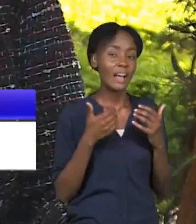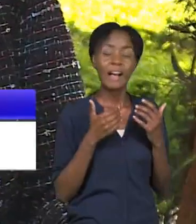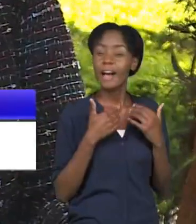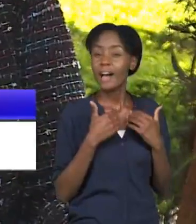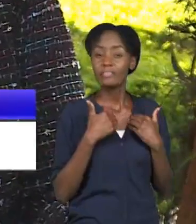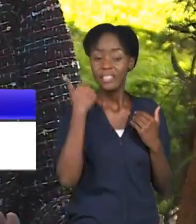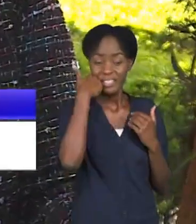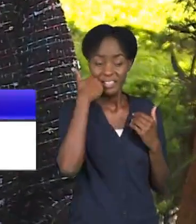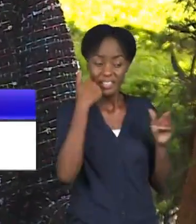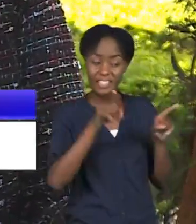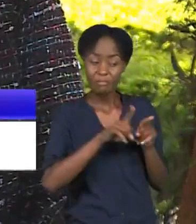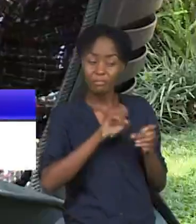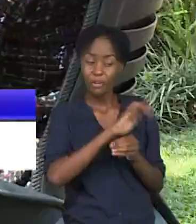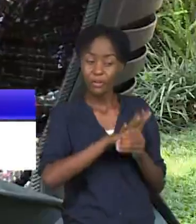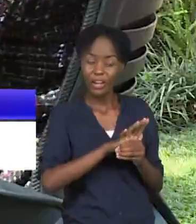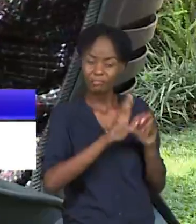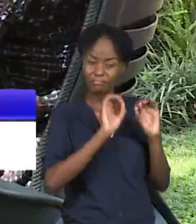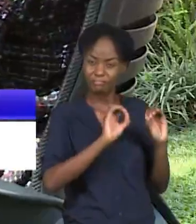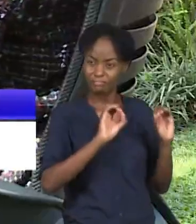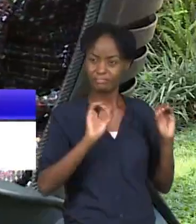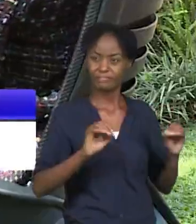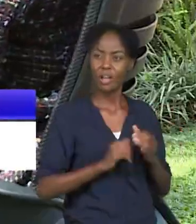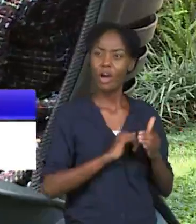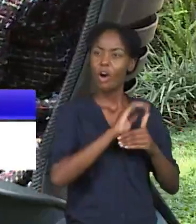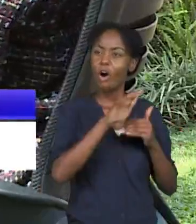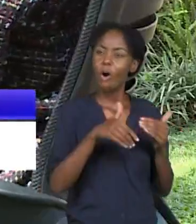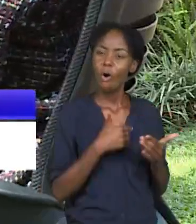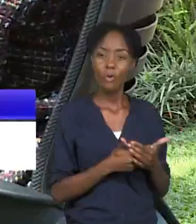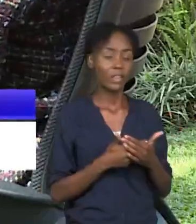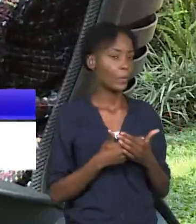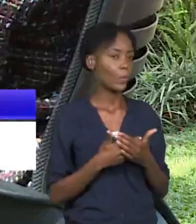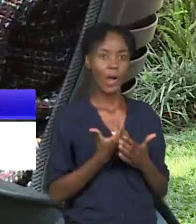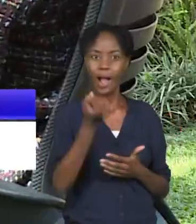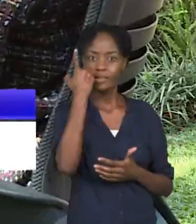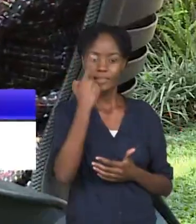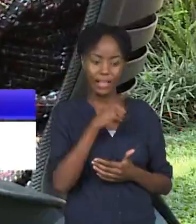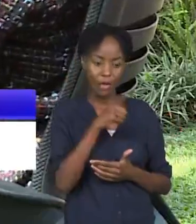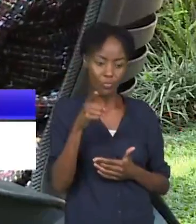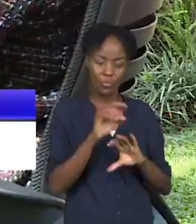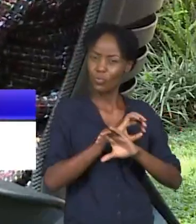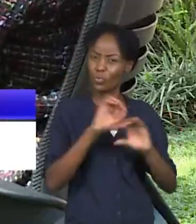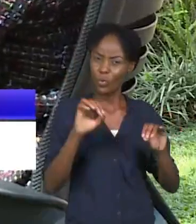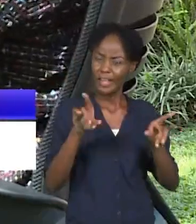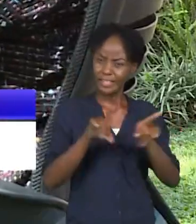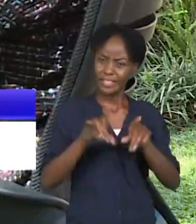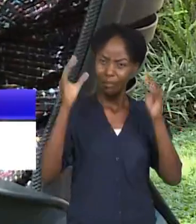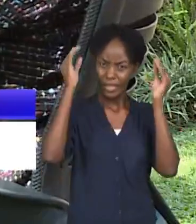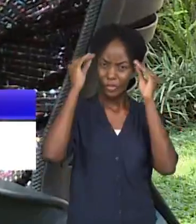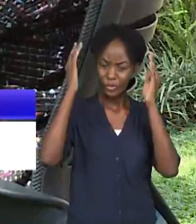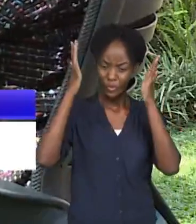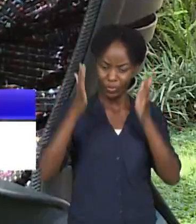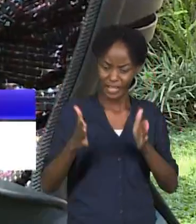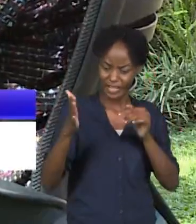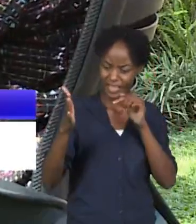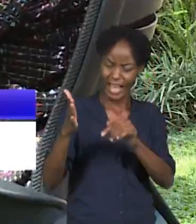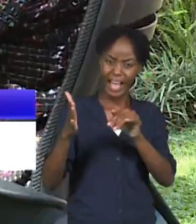Spanish flu, which also took 2 years. So all of us, we are strangers in this. So meaning, the student has never